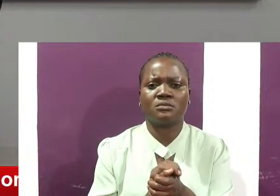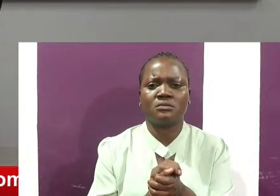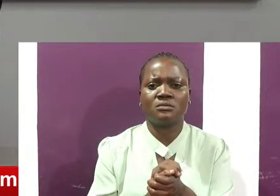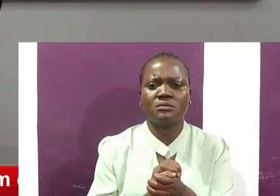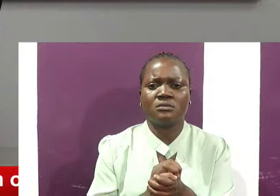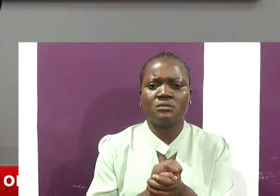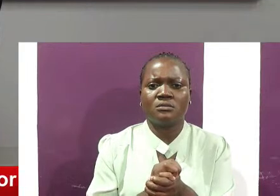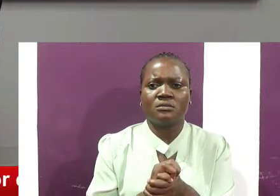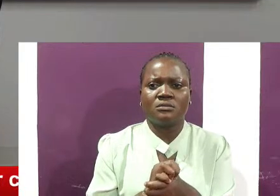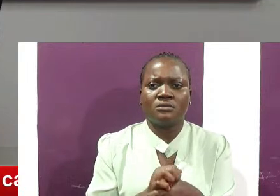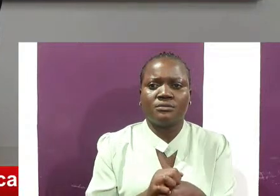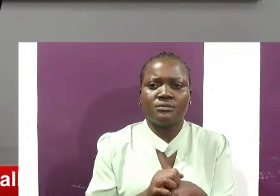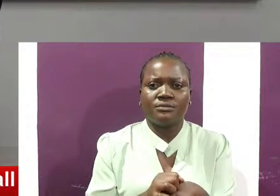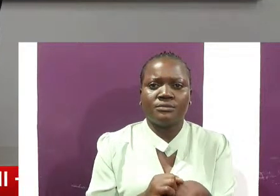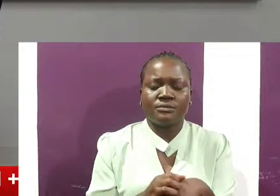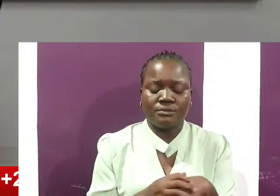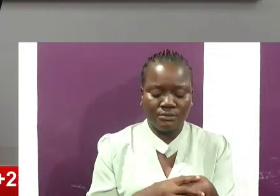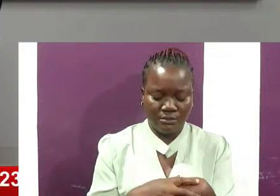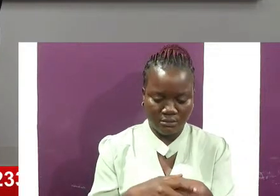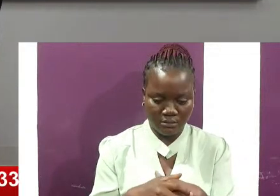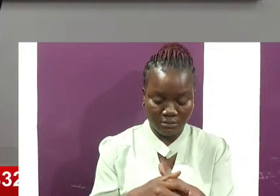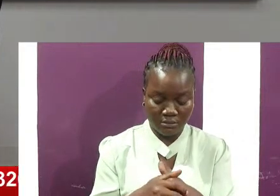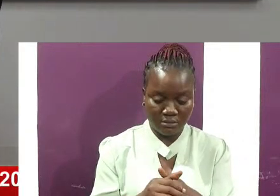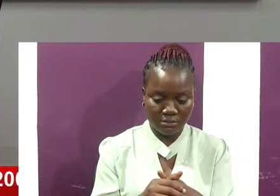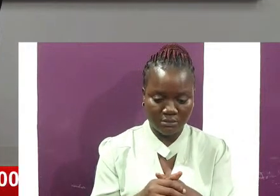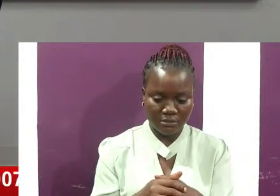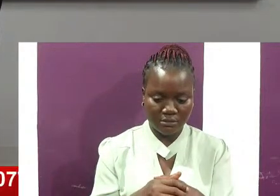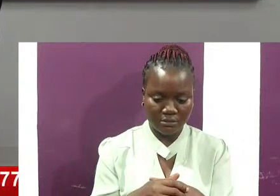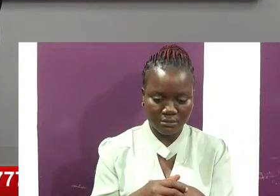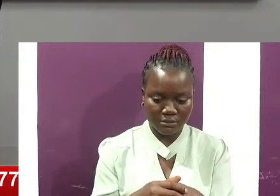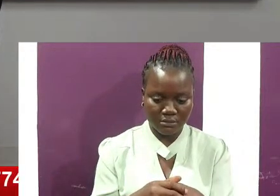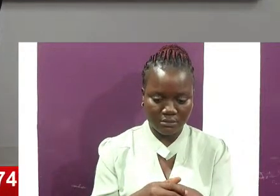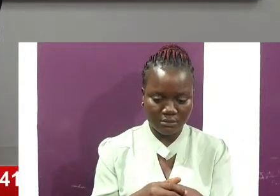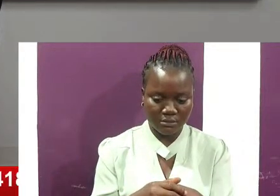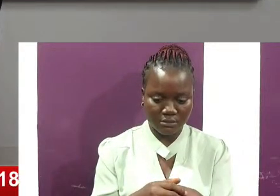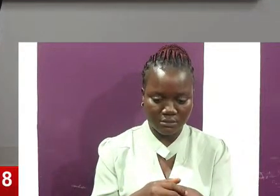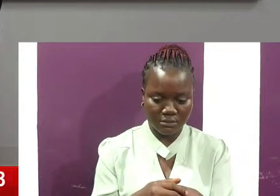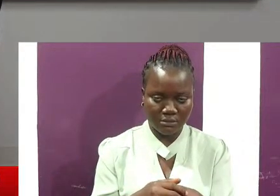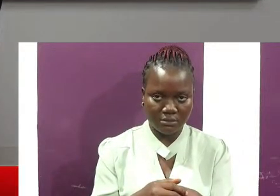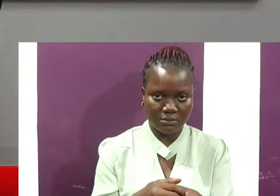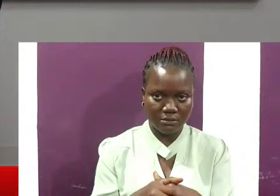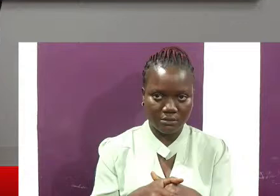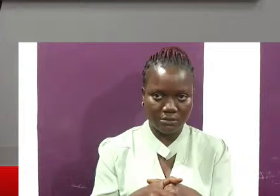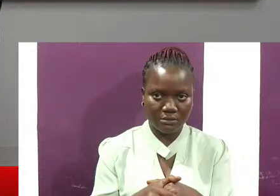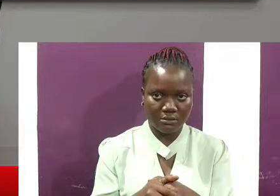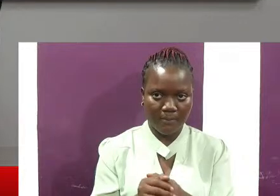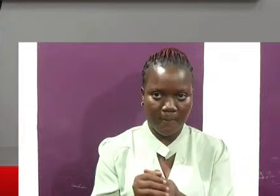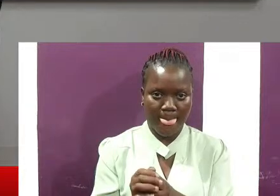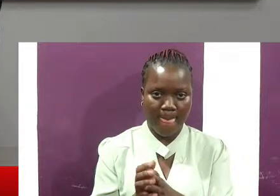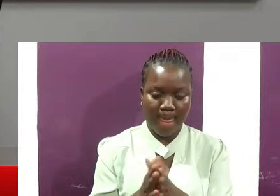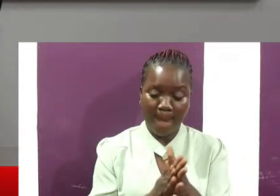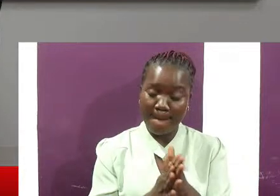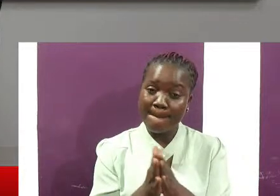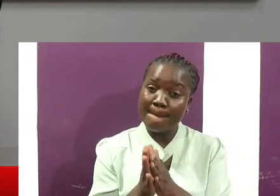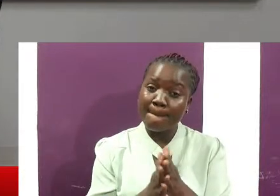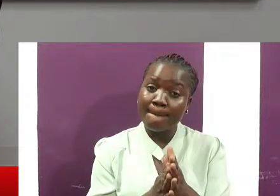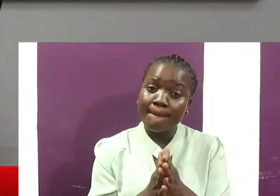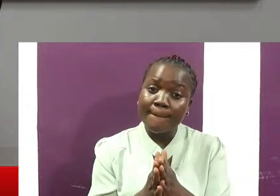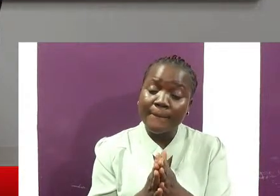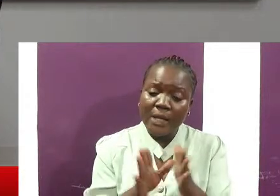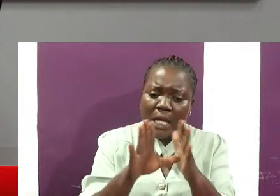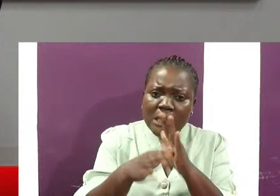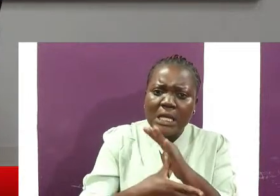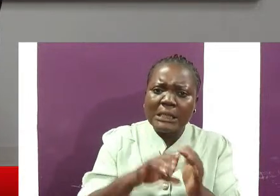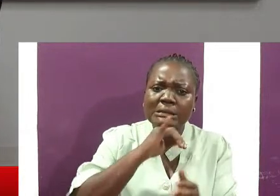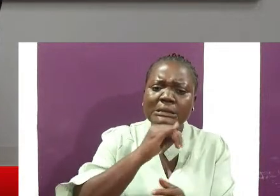saying, if you hold to a gospel that is different from what we teach, you will be accursed. Now, we are semi a diabo